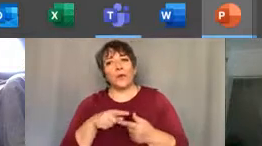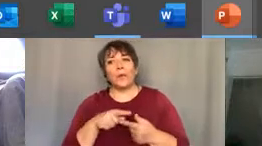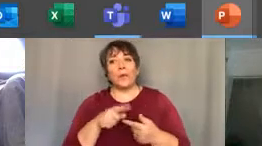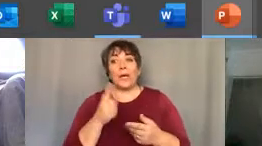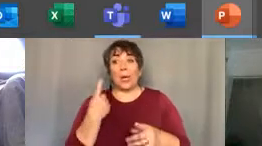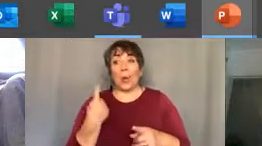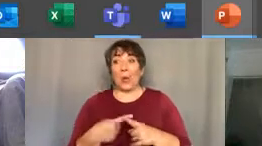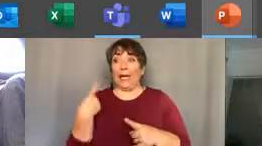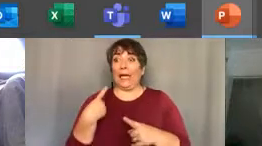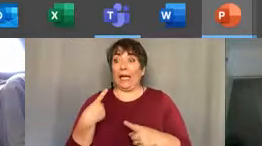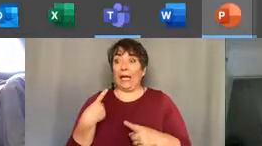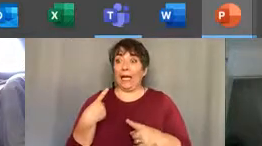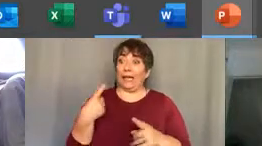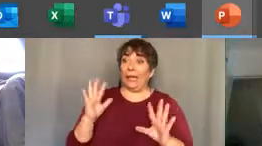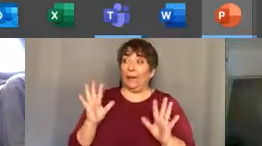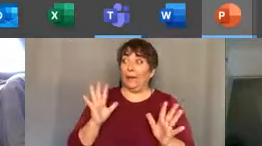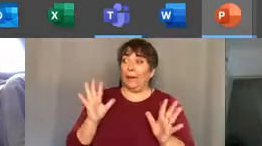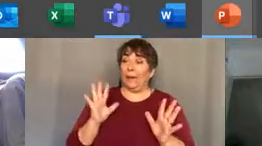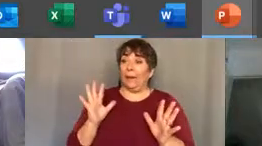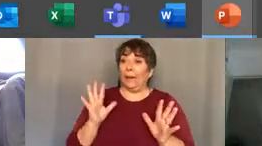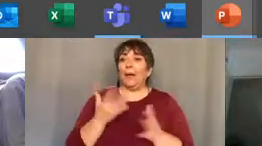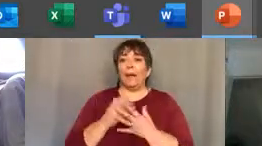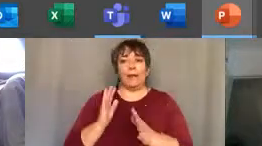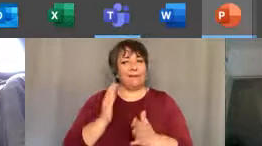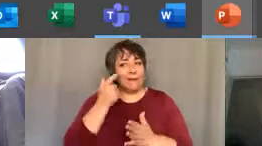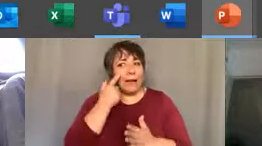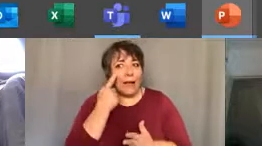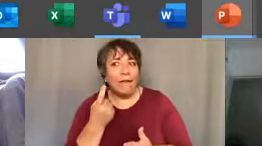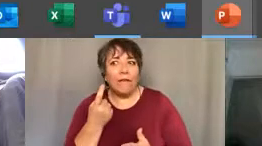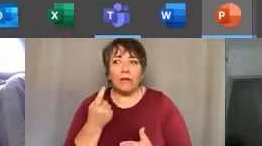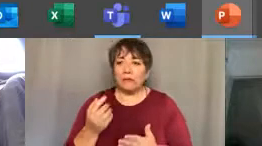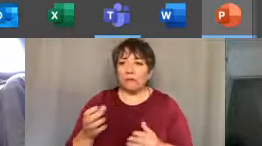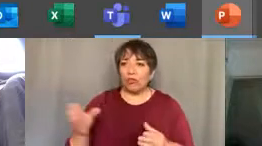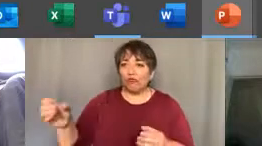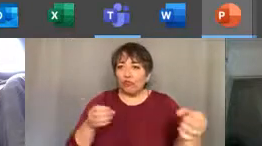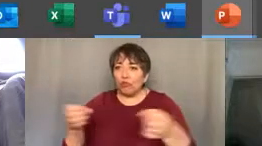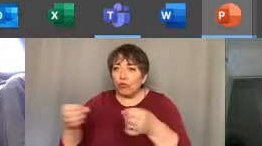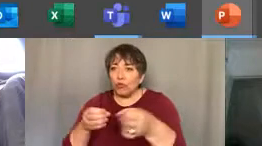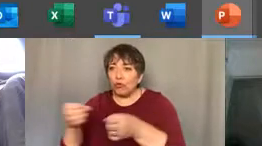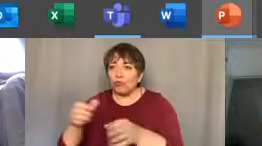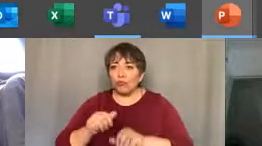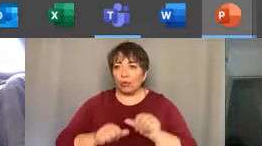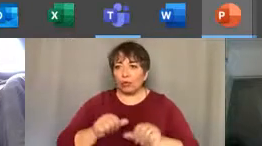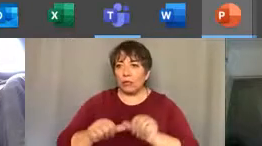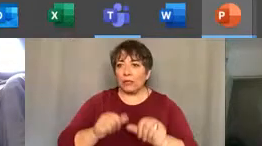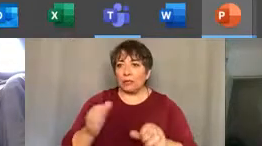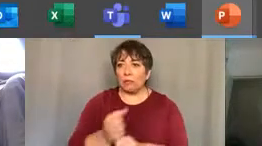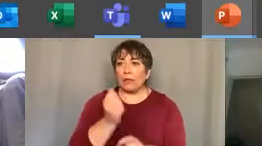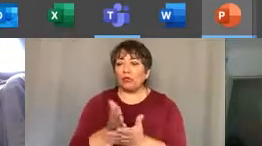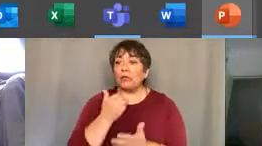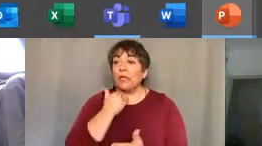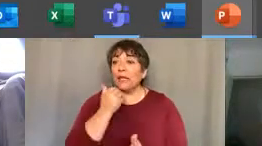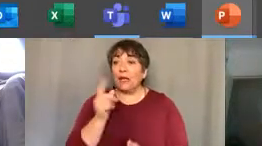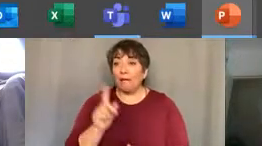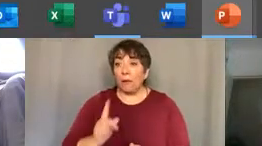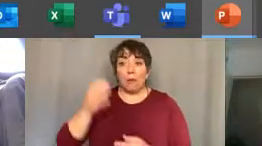quick and proficient recruitment process to increase our capacity to meet the demand of the